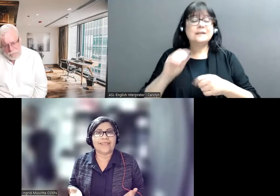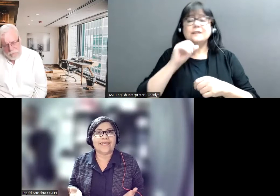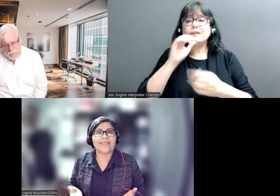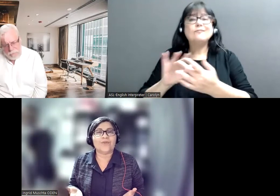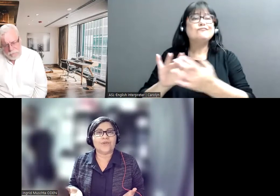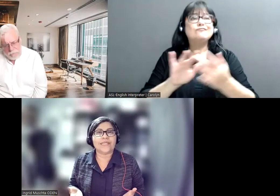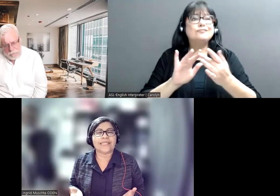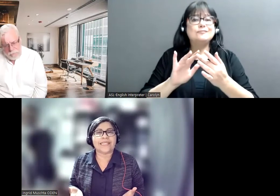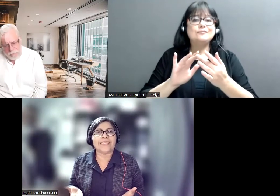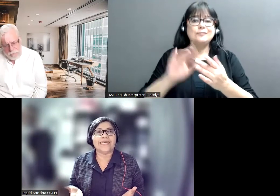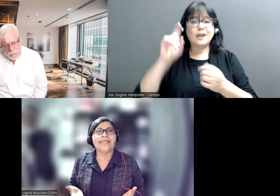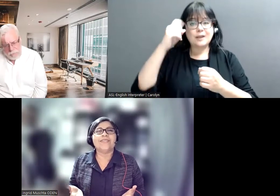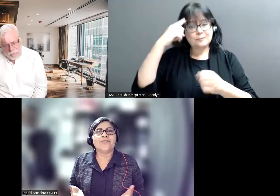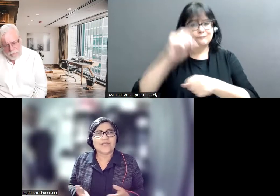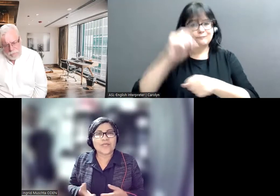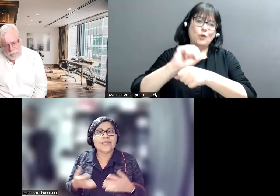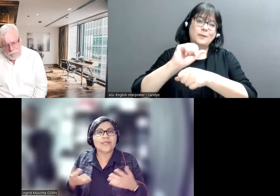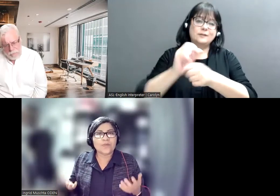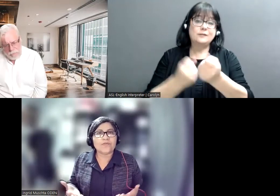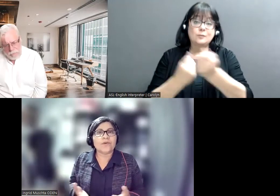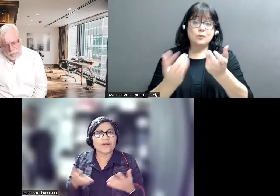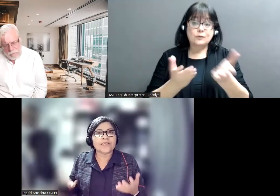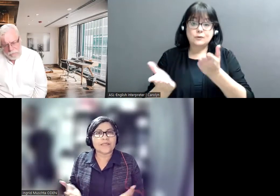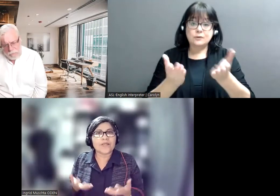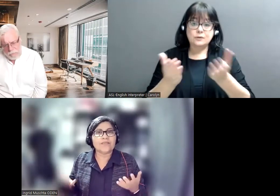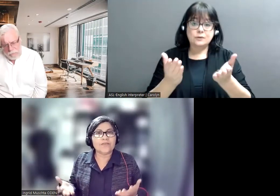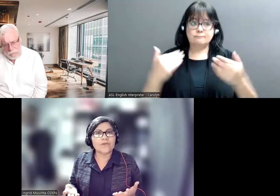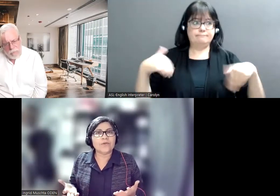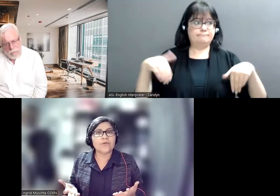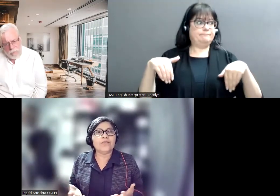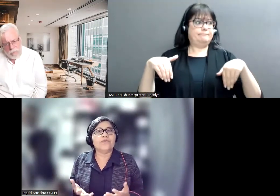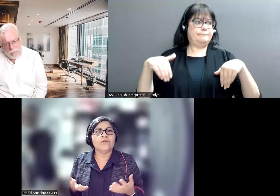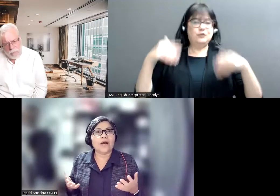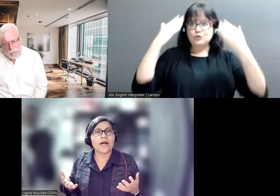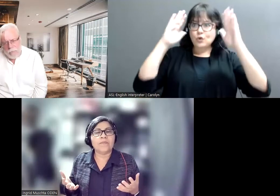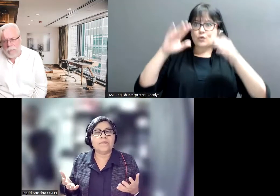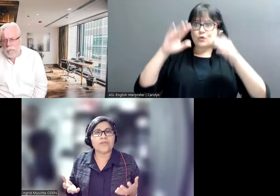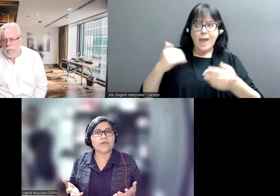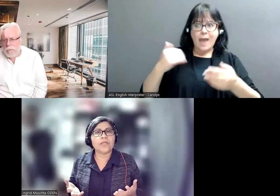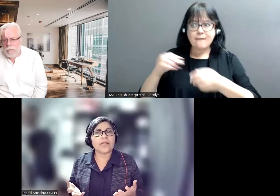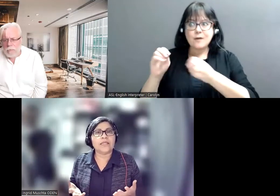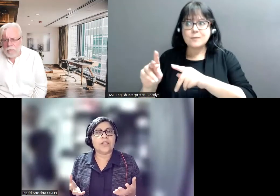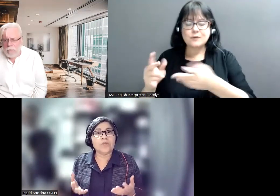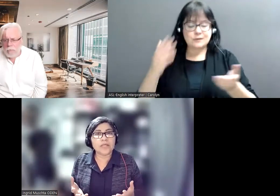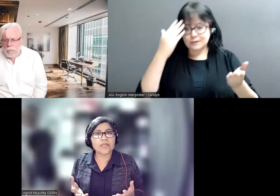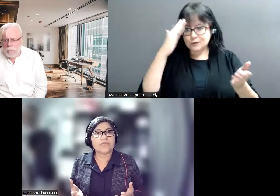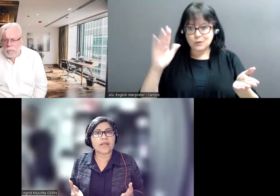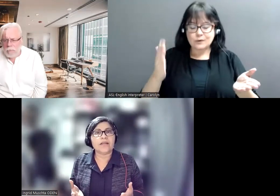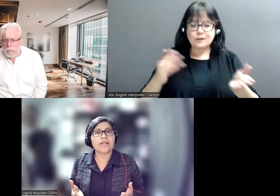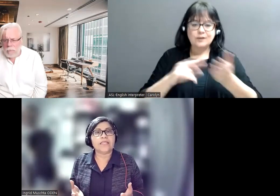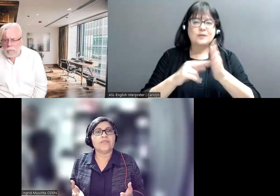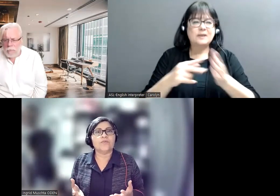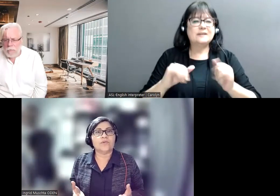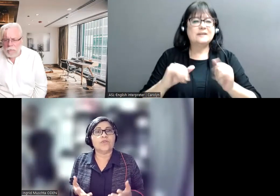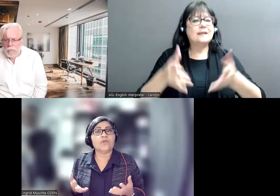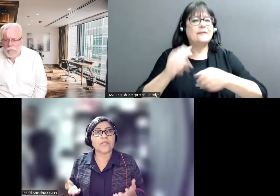those supports exist. So there's still a little bit of awareness that we need to do to make sure that communities